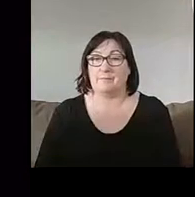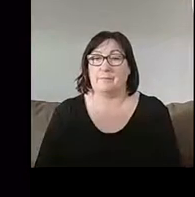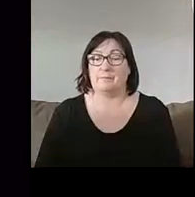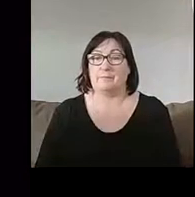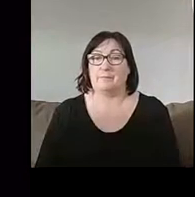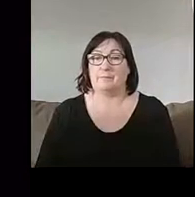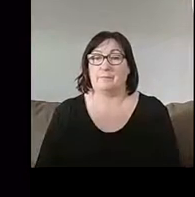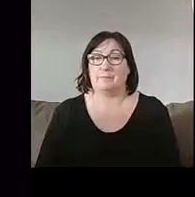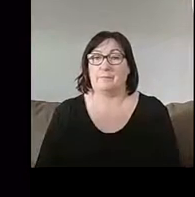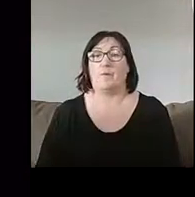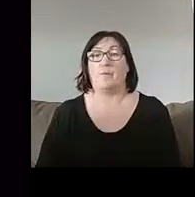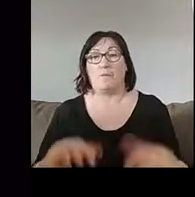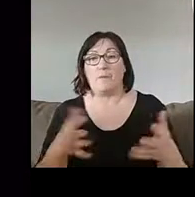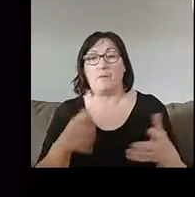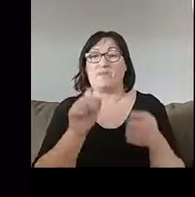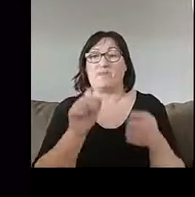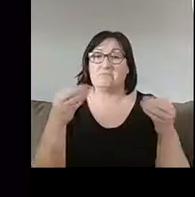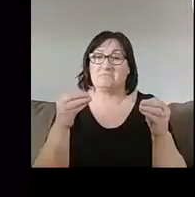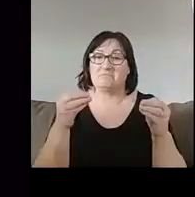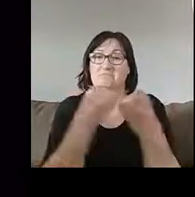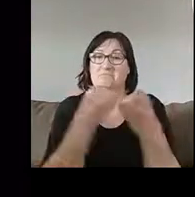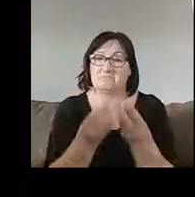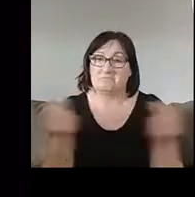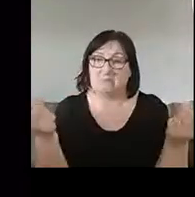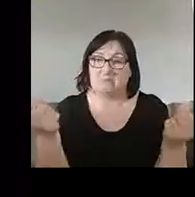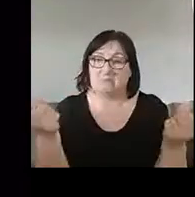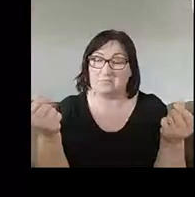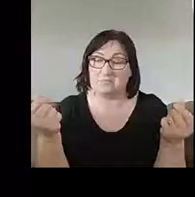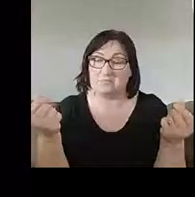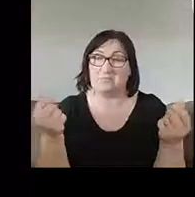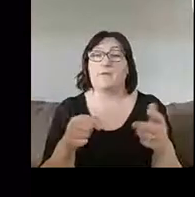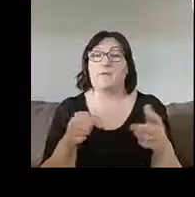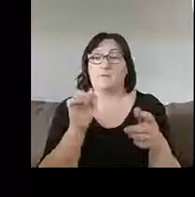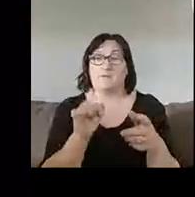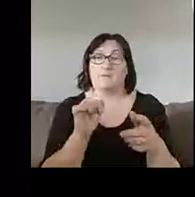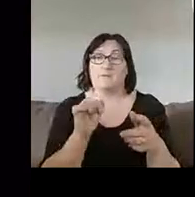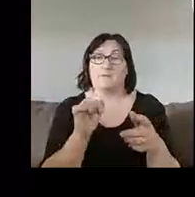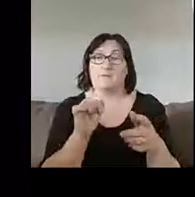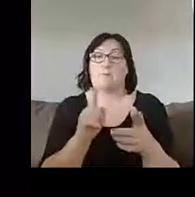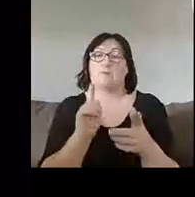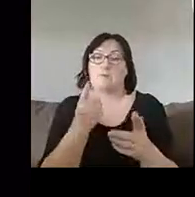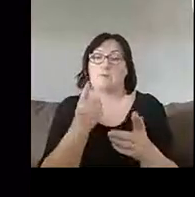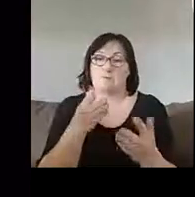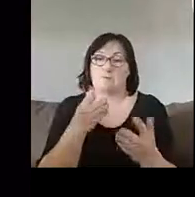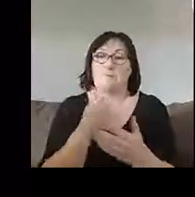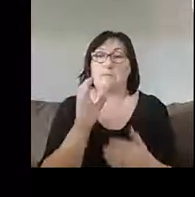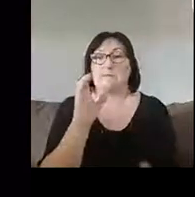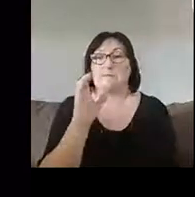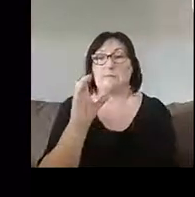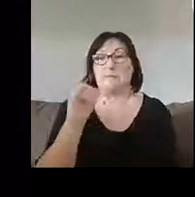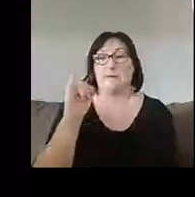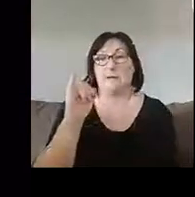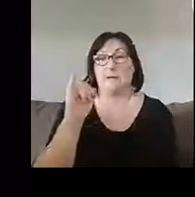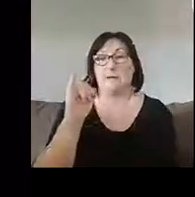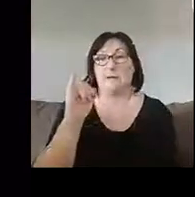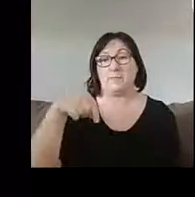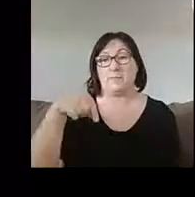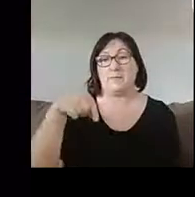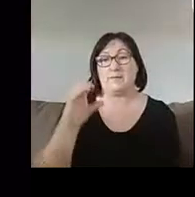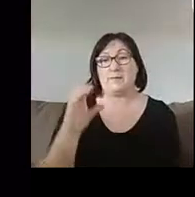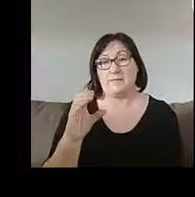dissolved, then of course your first point of entry will once again be at CIPC, where you need to apply for